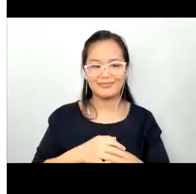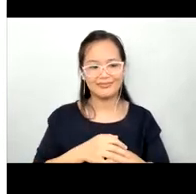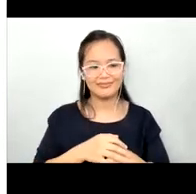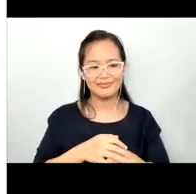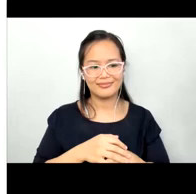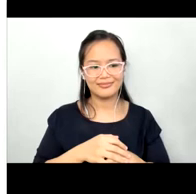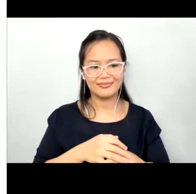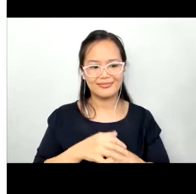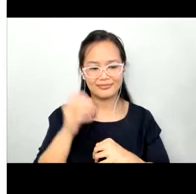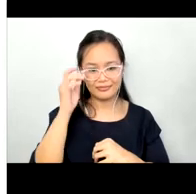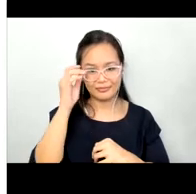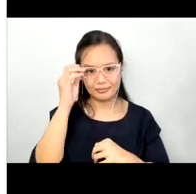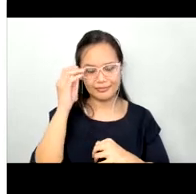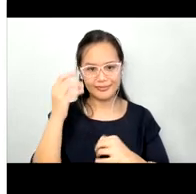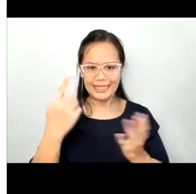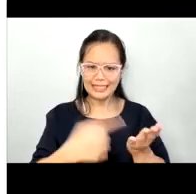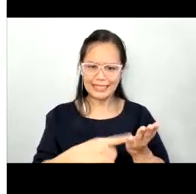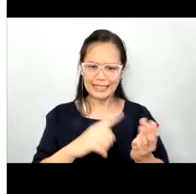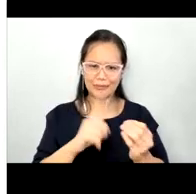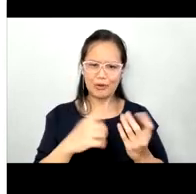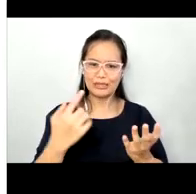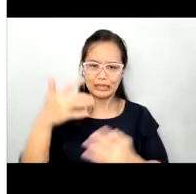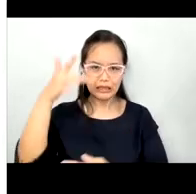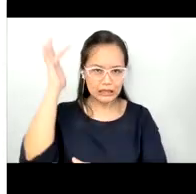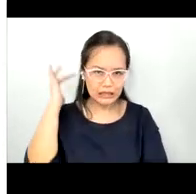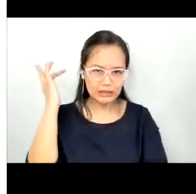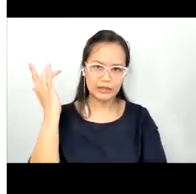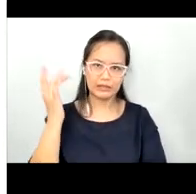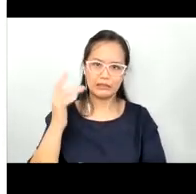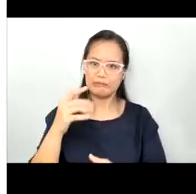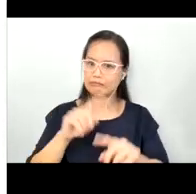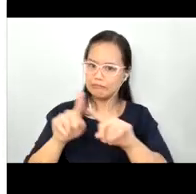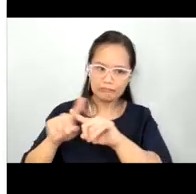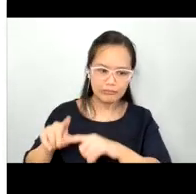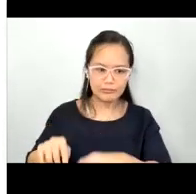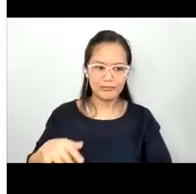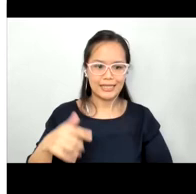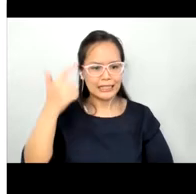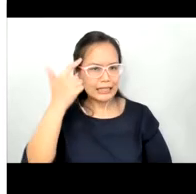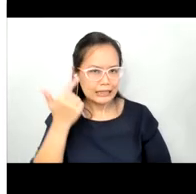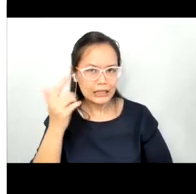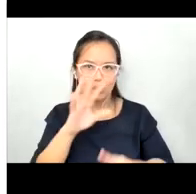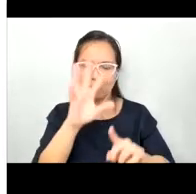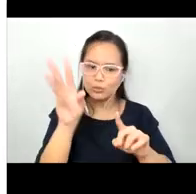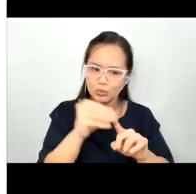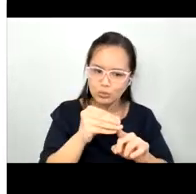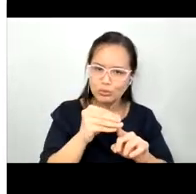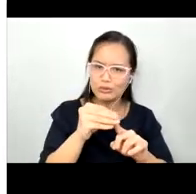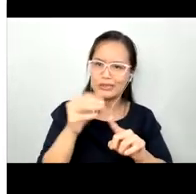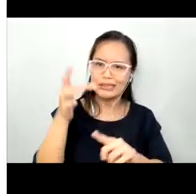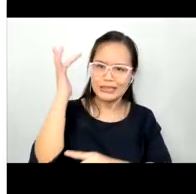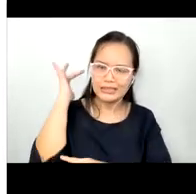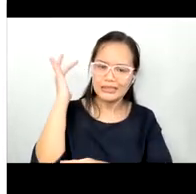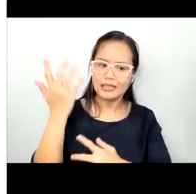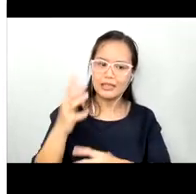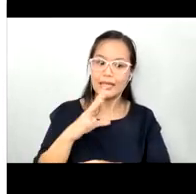And so we talk about sensitivity in many areas. You'll hear talks about gender sensitivity, cultural sensitivity,